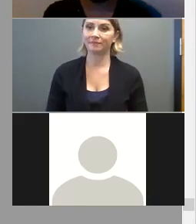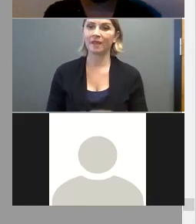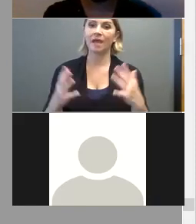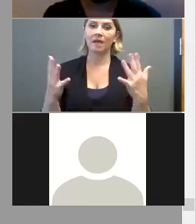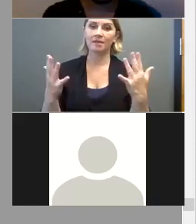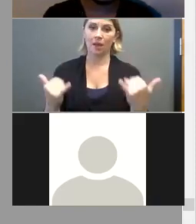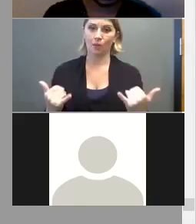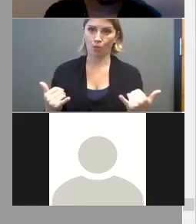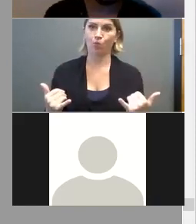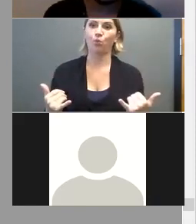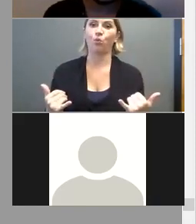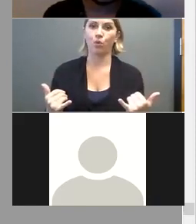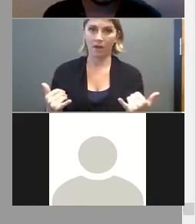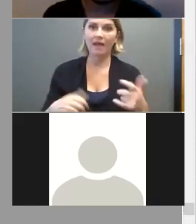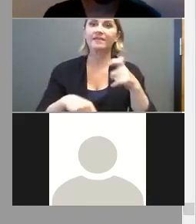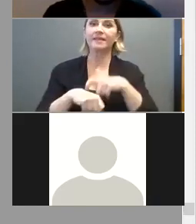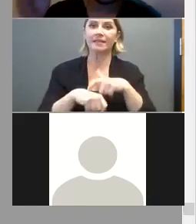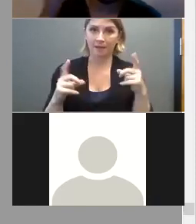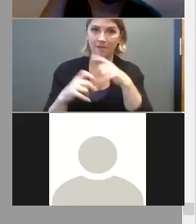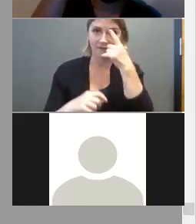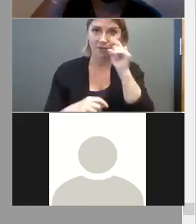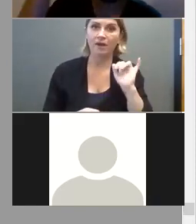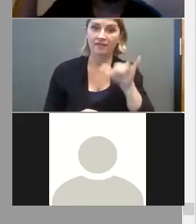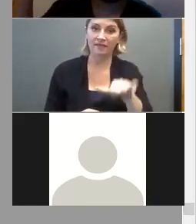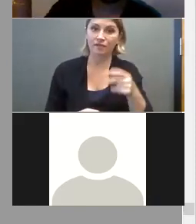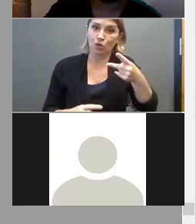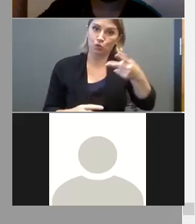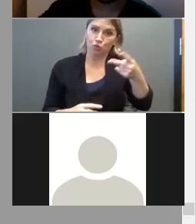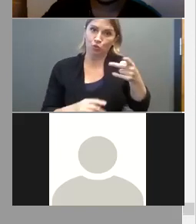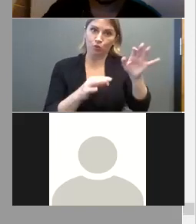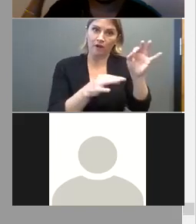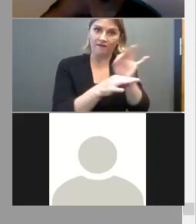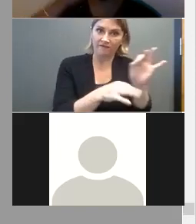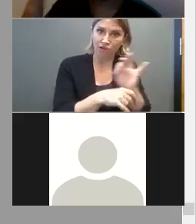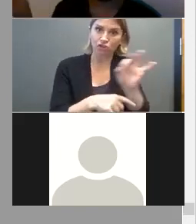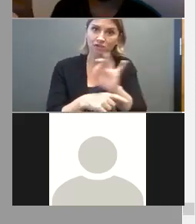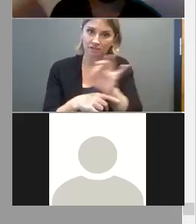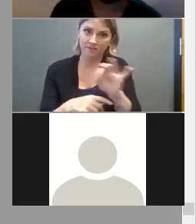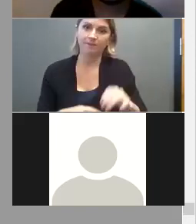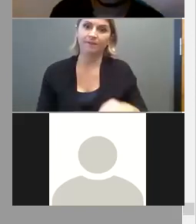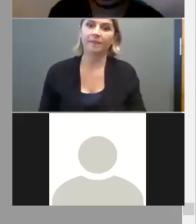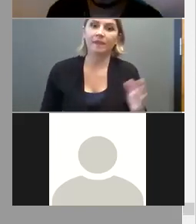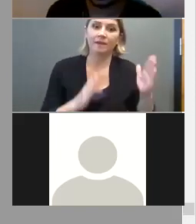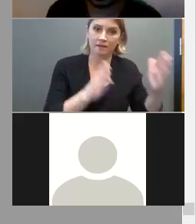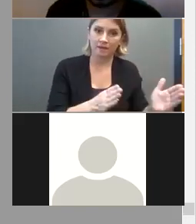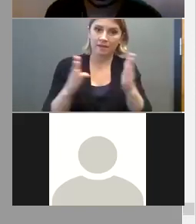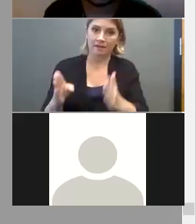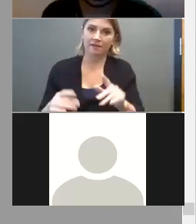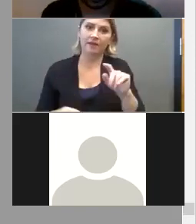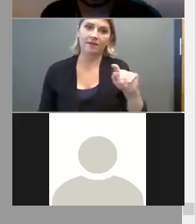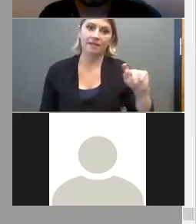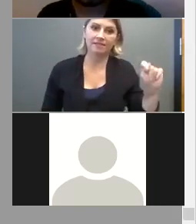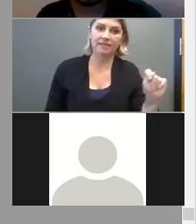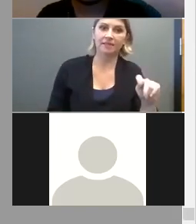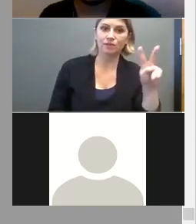Now, essentially the time complexity of these two functions are 2t n by 2 plus theta 1 and the other one is t of n by 2 plus